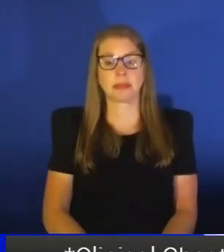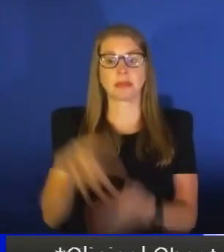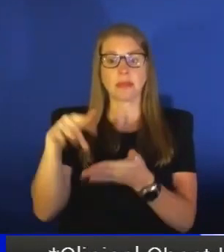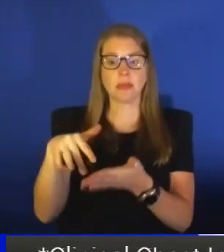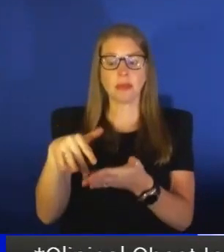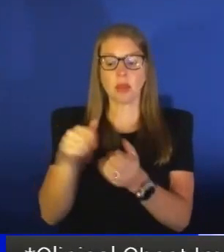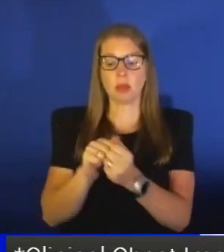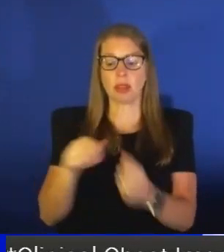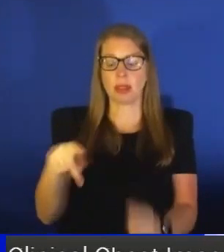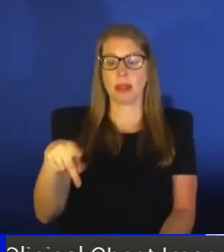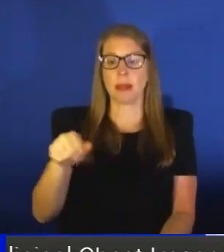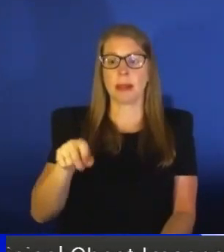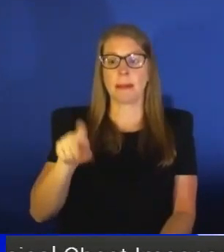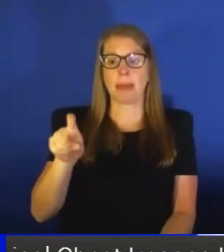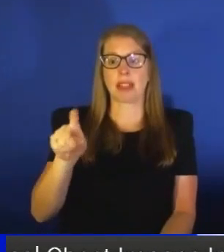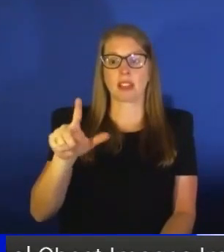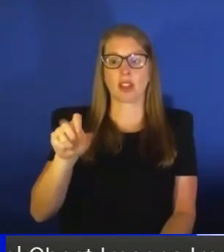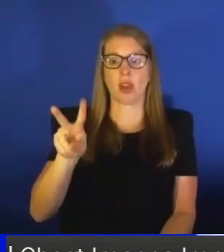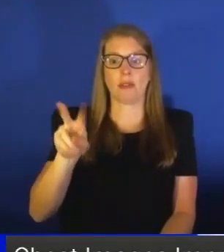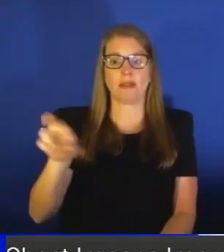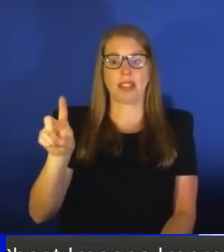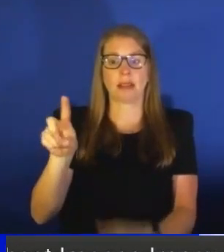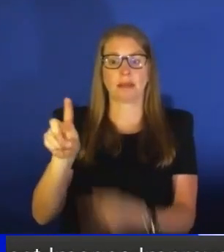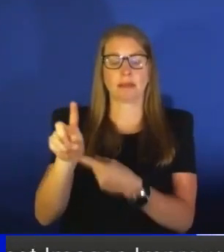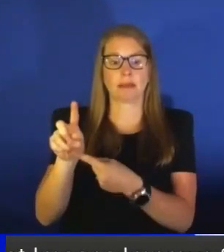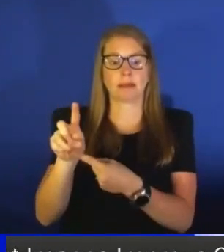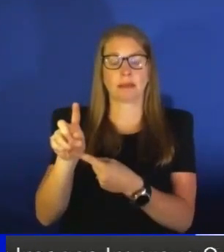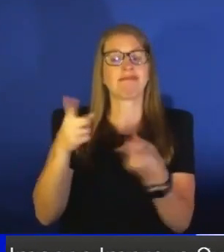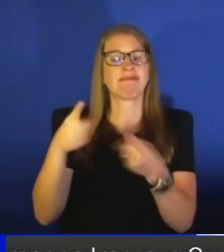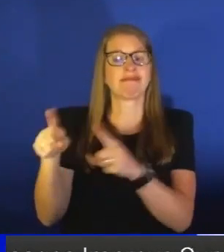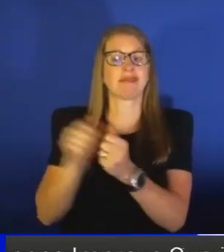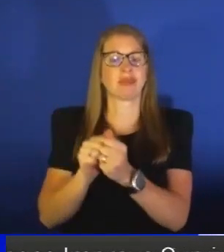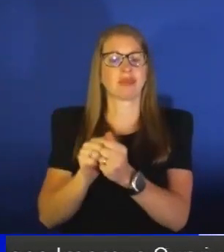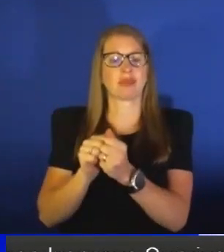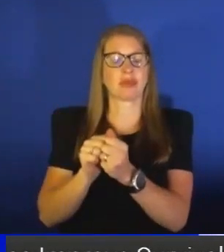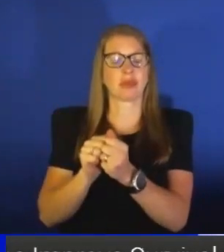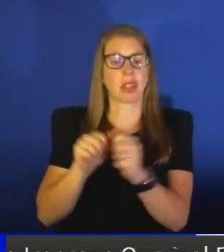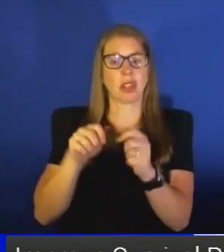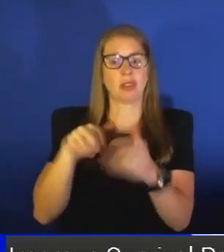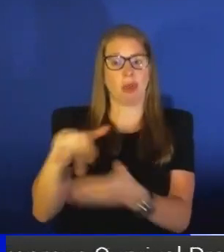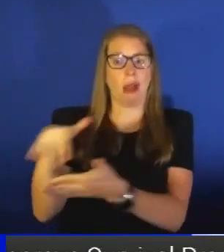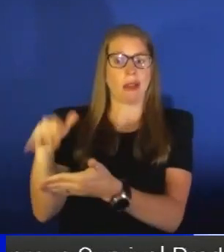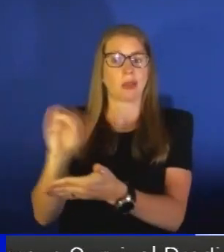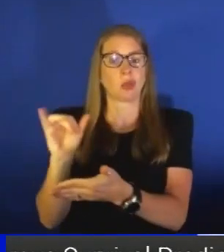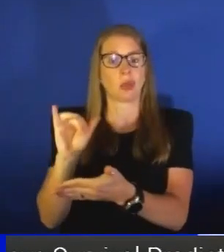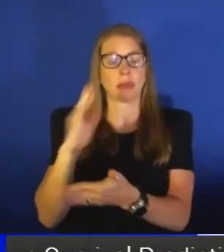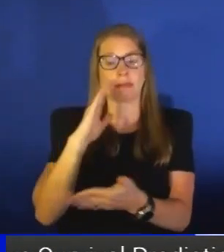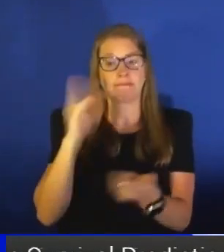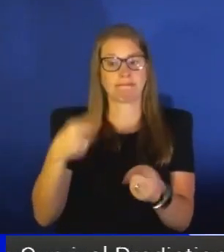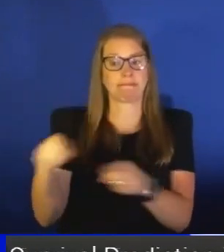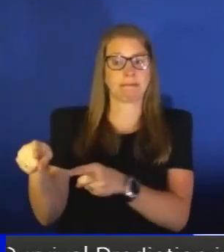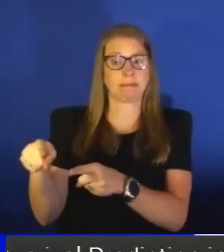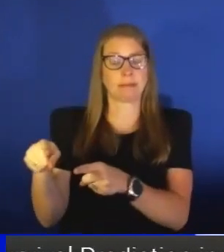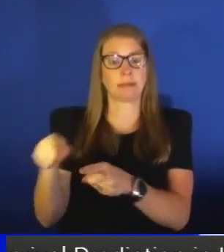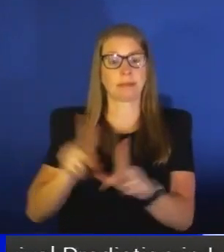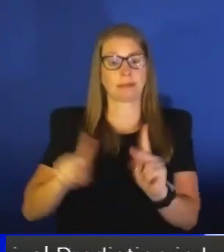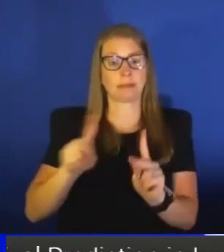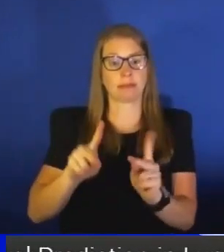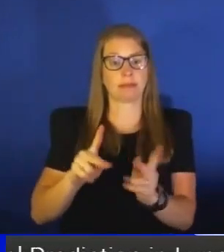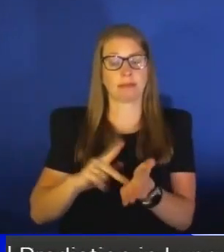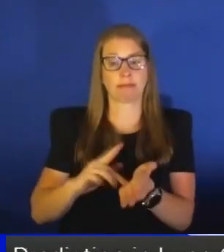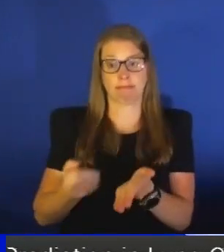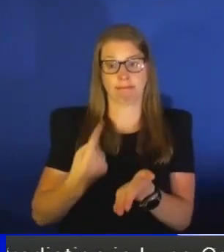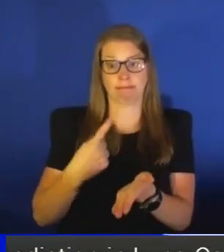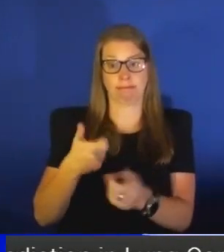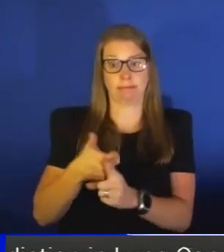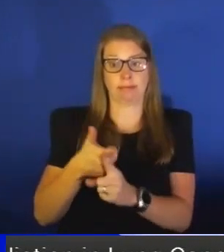that occurred with the trials as well. We know that also occurred in people who were taking the drug itself, but also